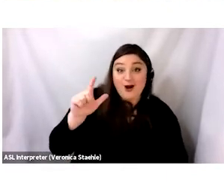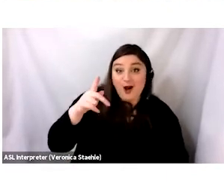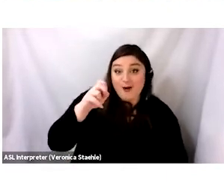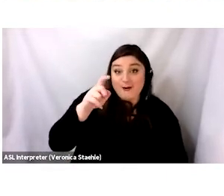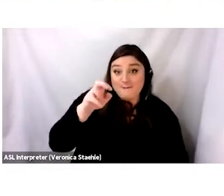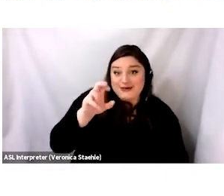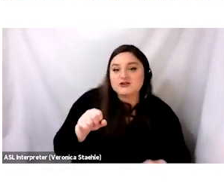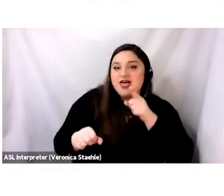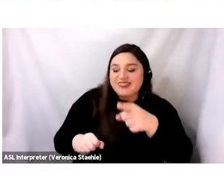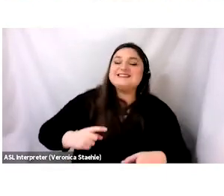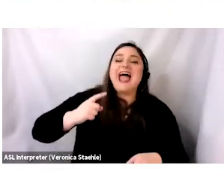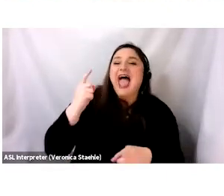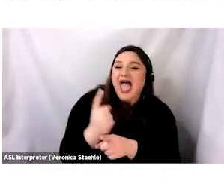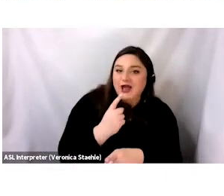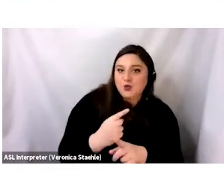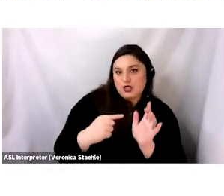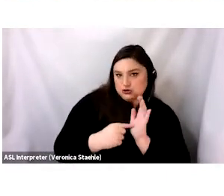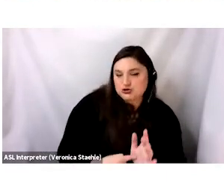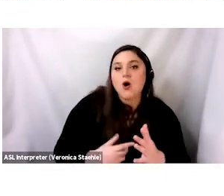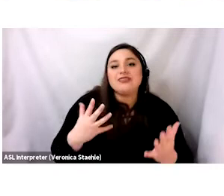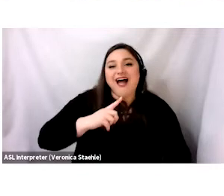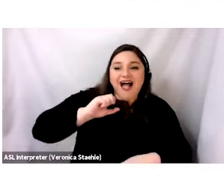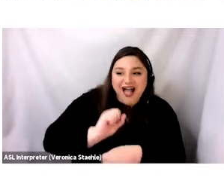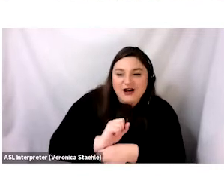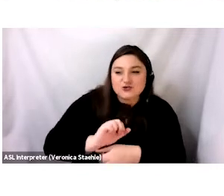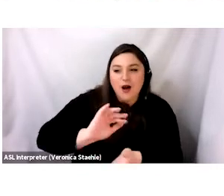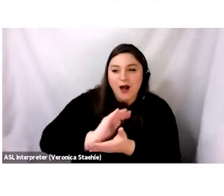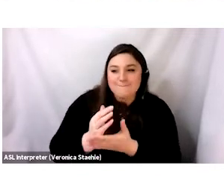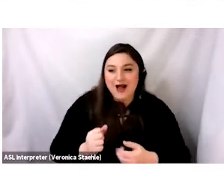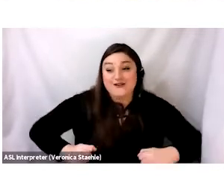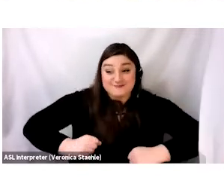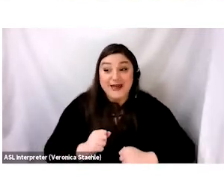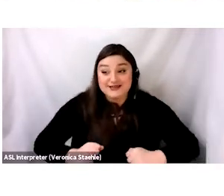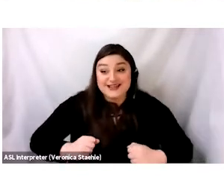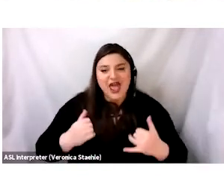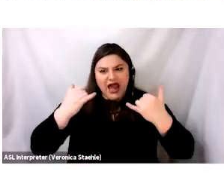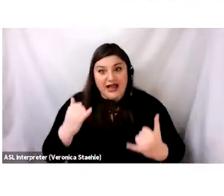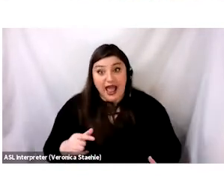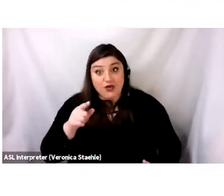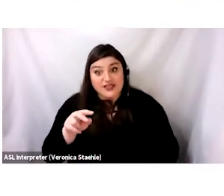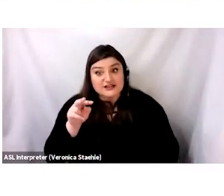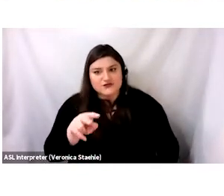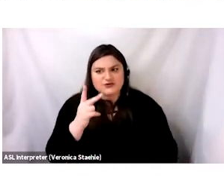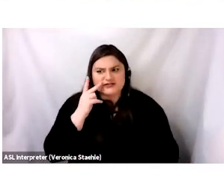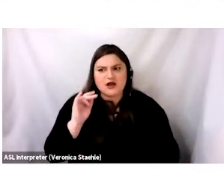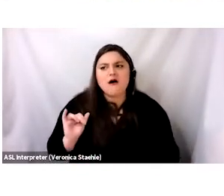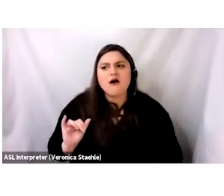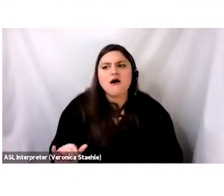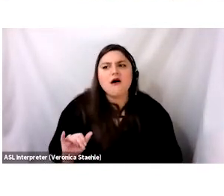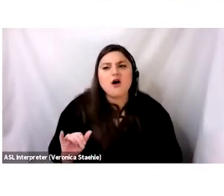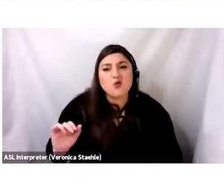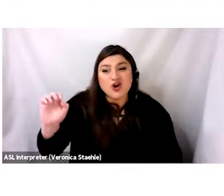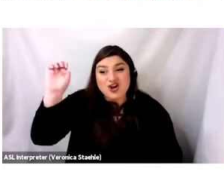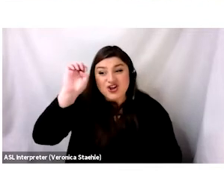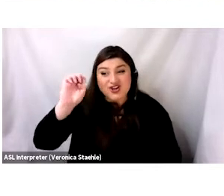the continents actually take up. And when you look at it from this perspective, you see several continents, but Europe doesn't really